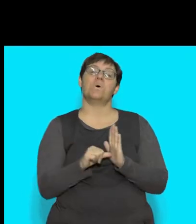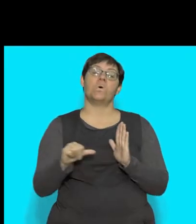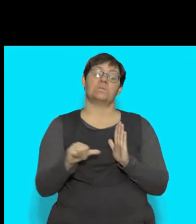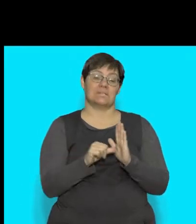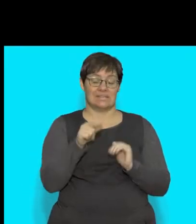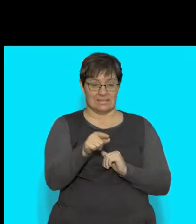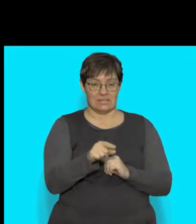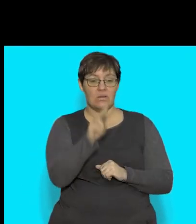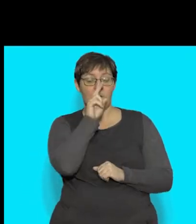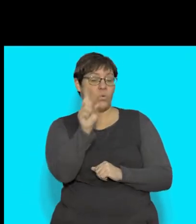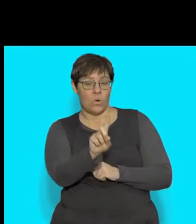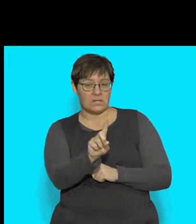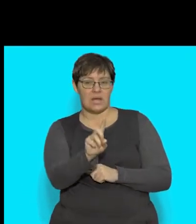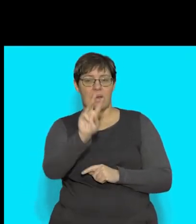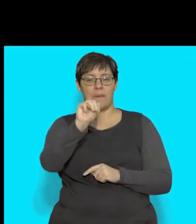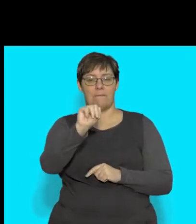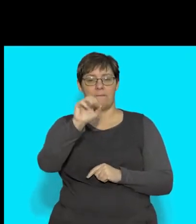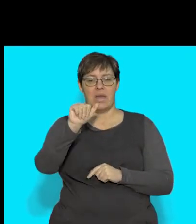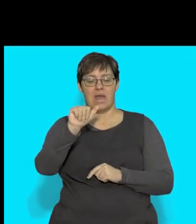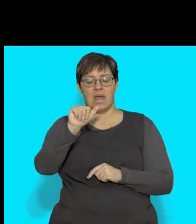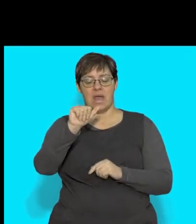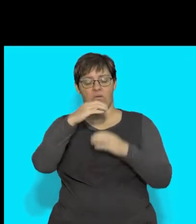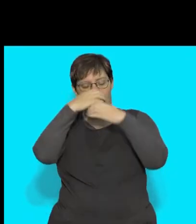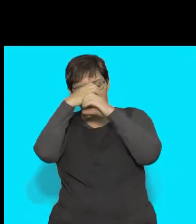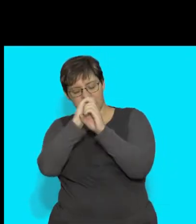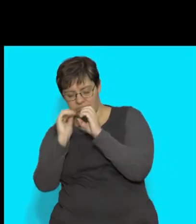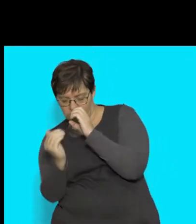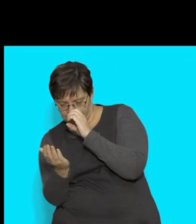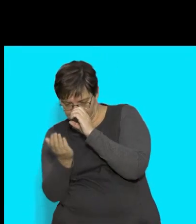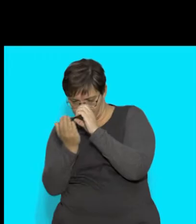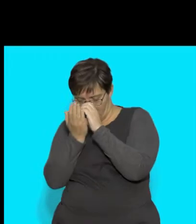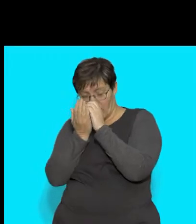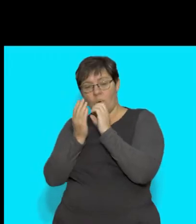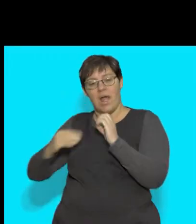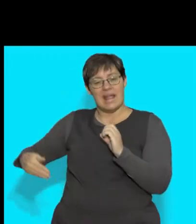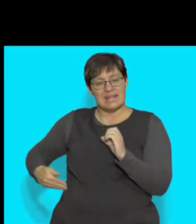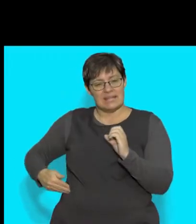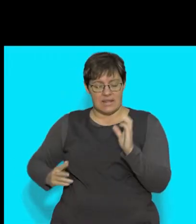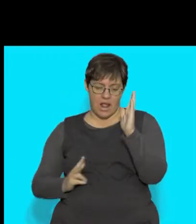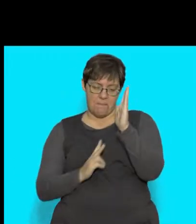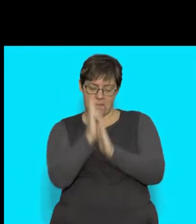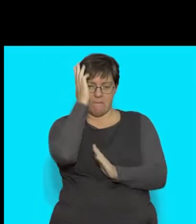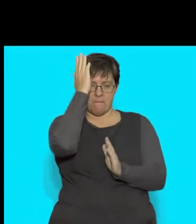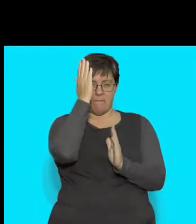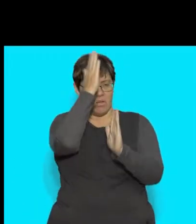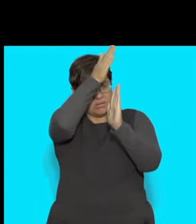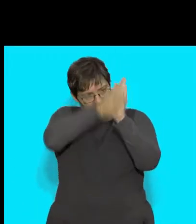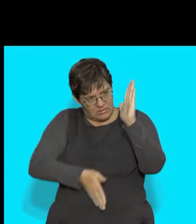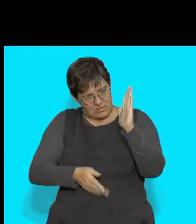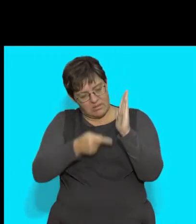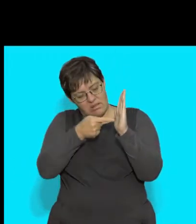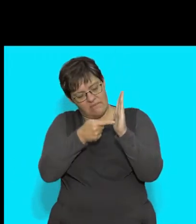the macroscopic. We cut the kidney in half, and we have a look at the structure of